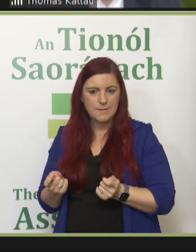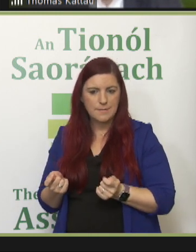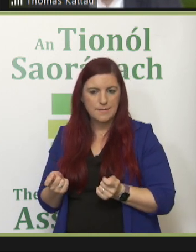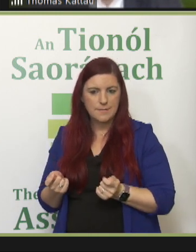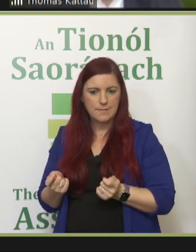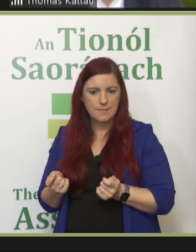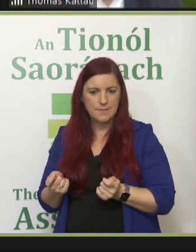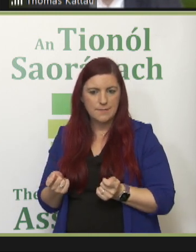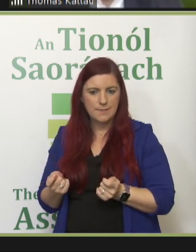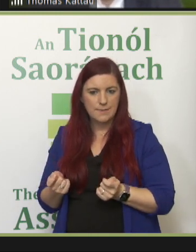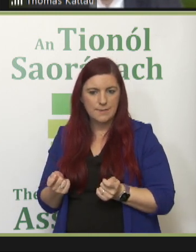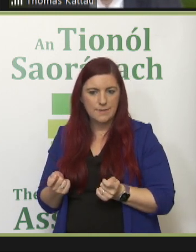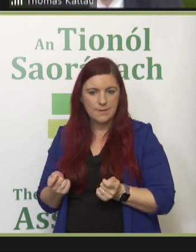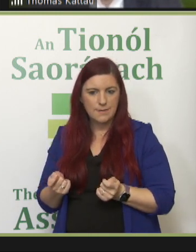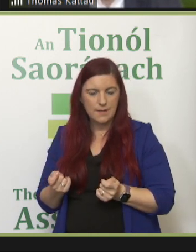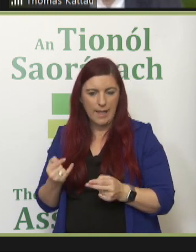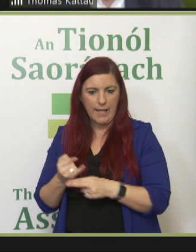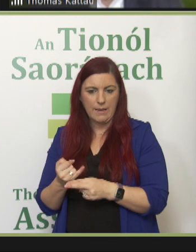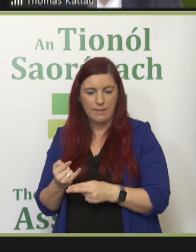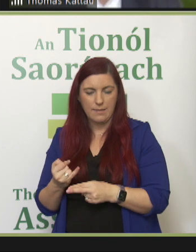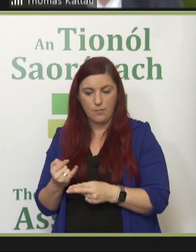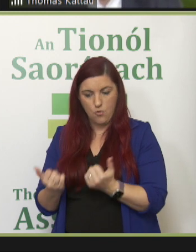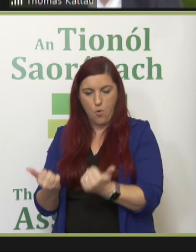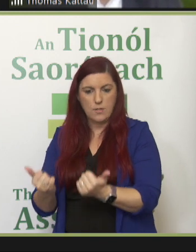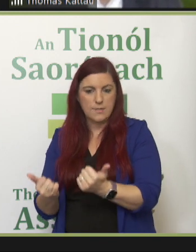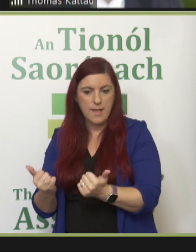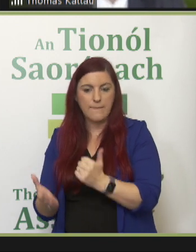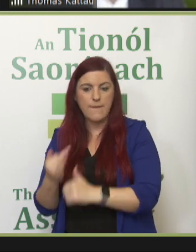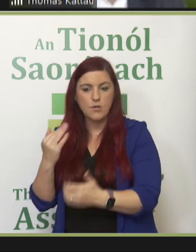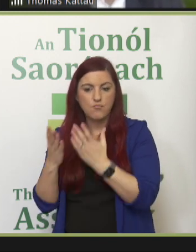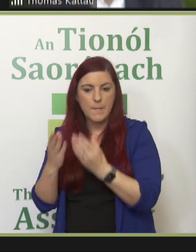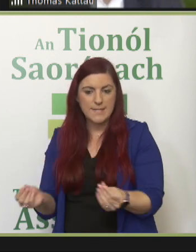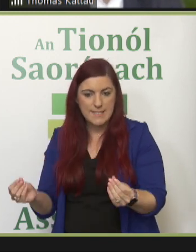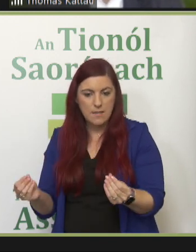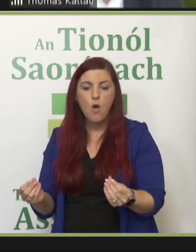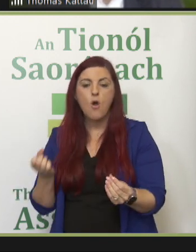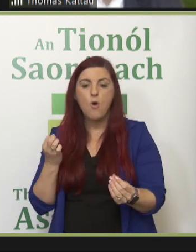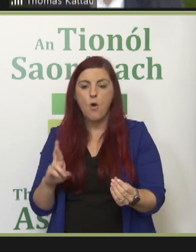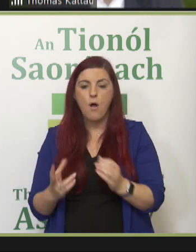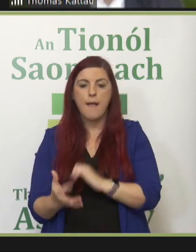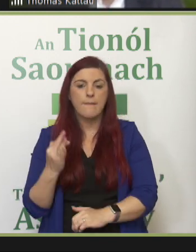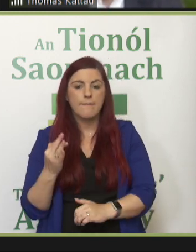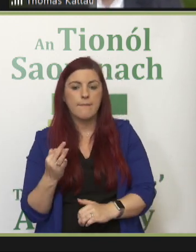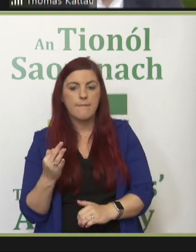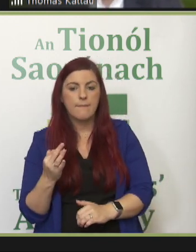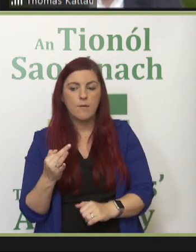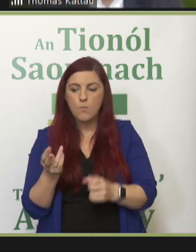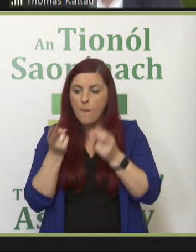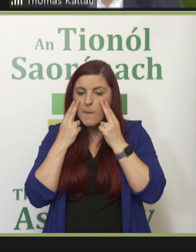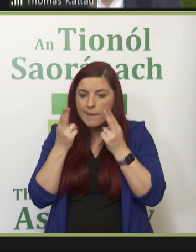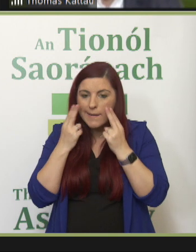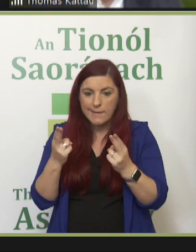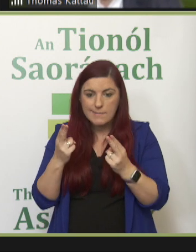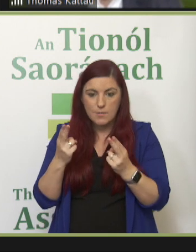have been given a negative sense in a court of law and seek remedy. Or on the other hand, if you are in need of a